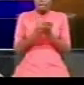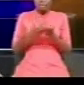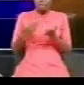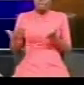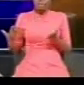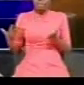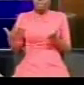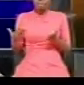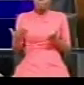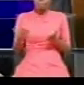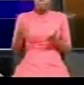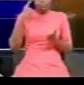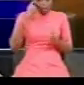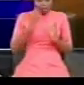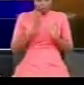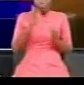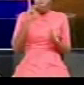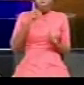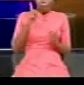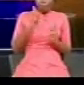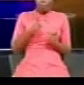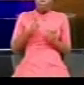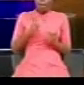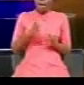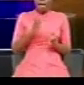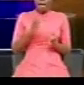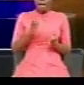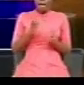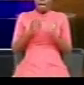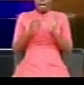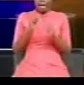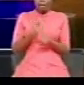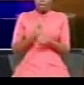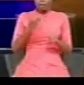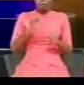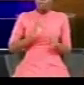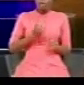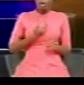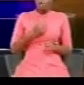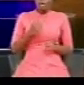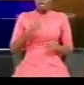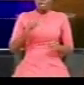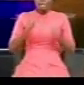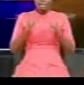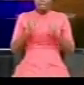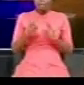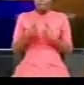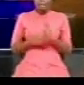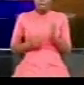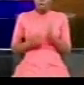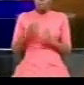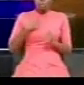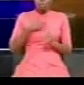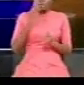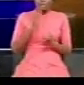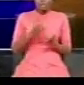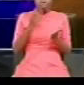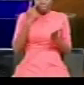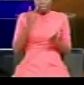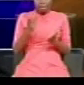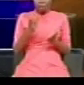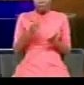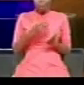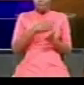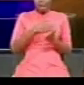factors for proper evaluation of our steadfastness, which we shall highlight